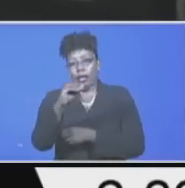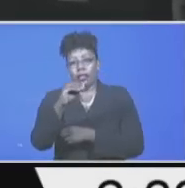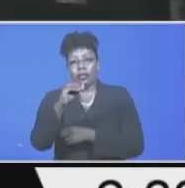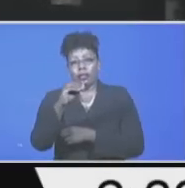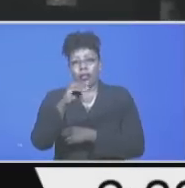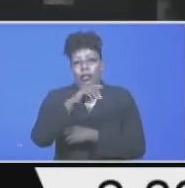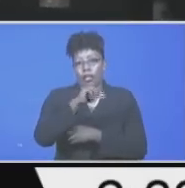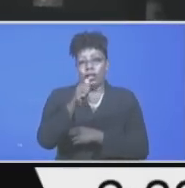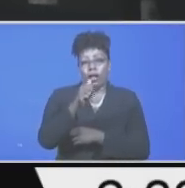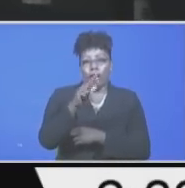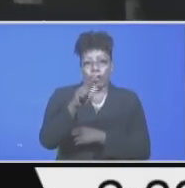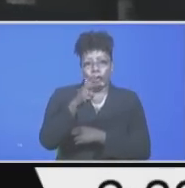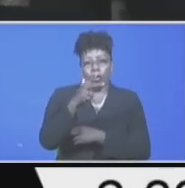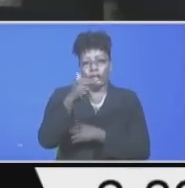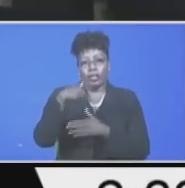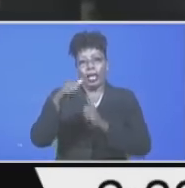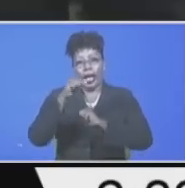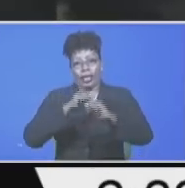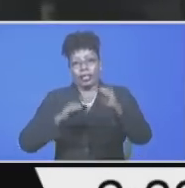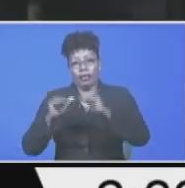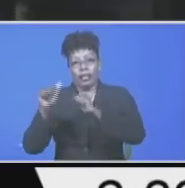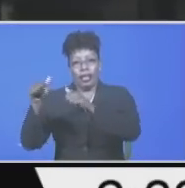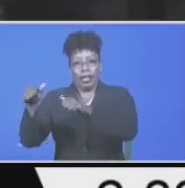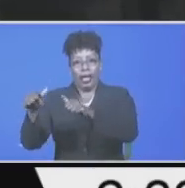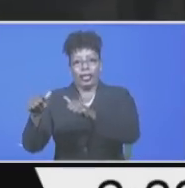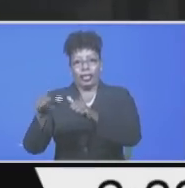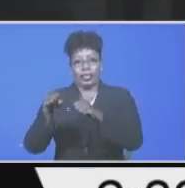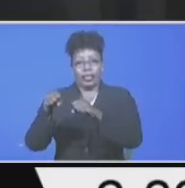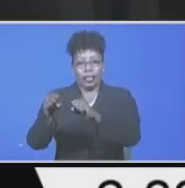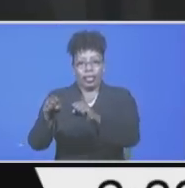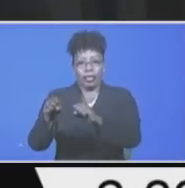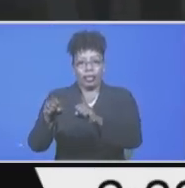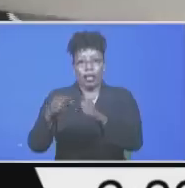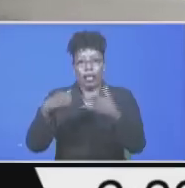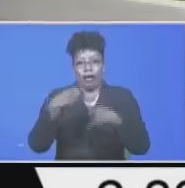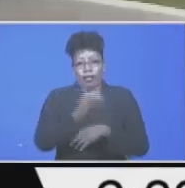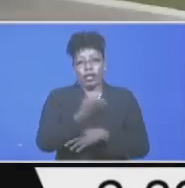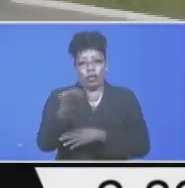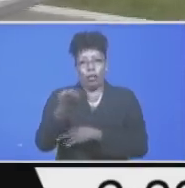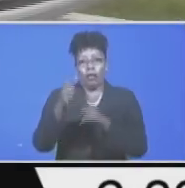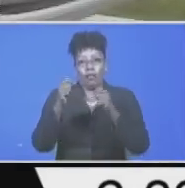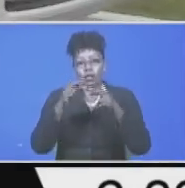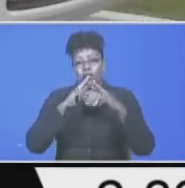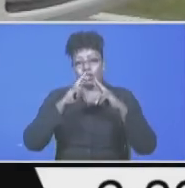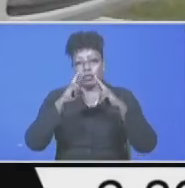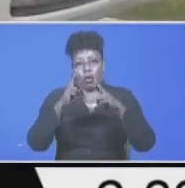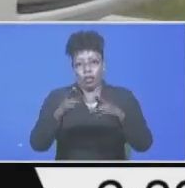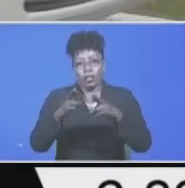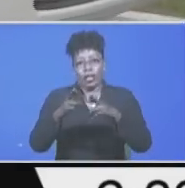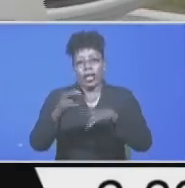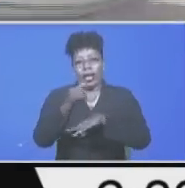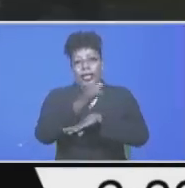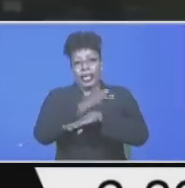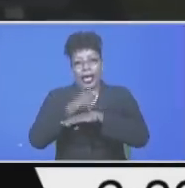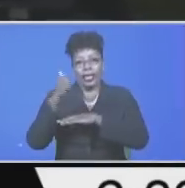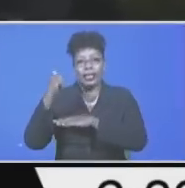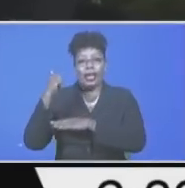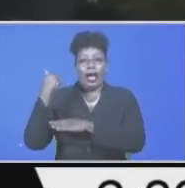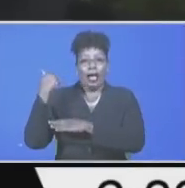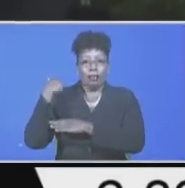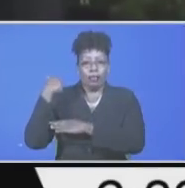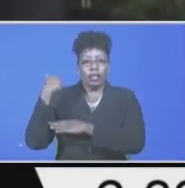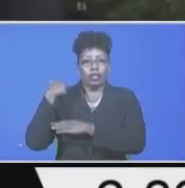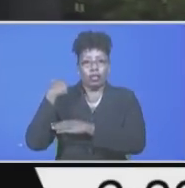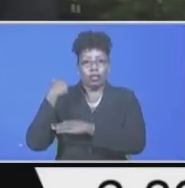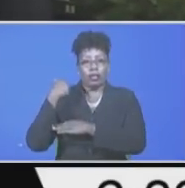Stephen Russell, says that in the wake of the recent storms, they have ordered new equipment to help first responders and island administrators should a major